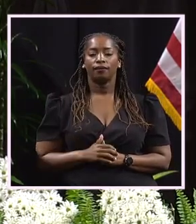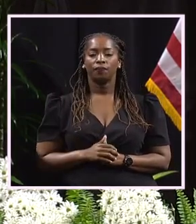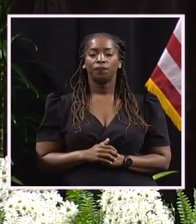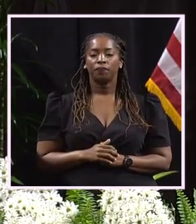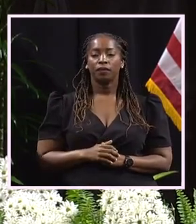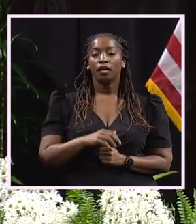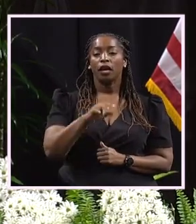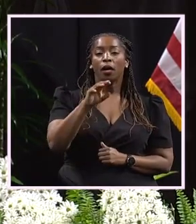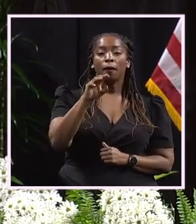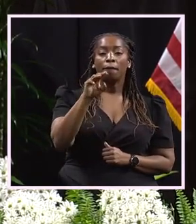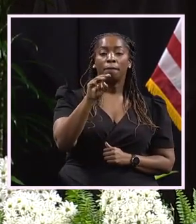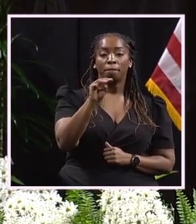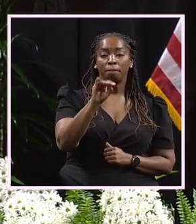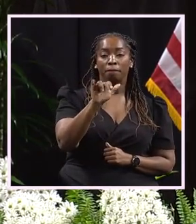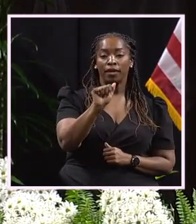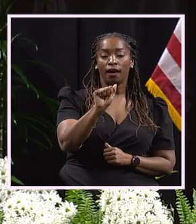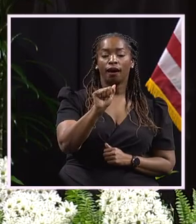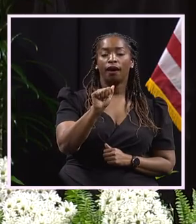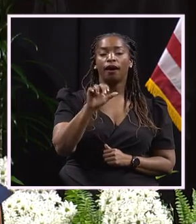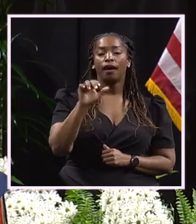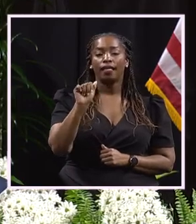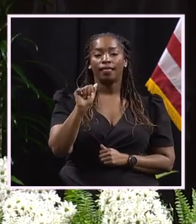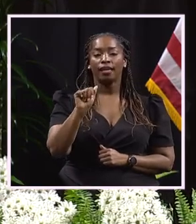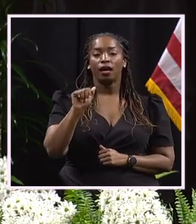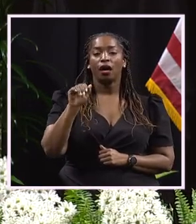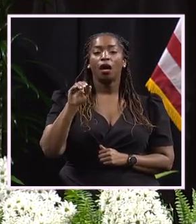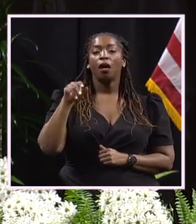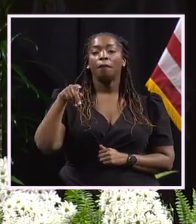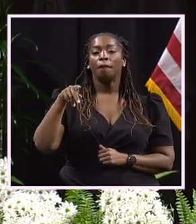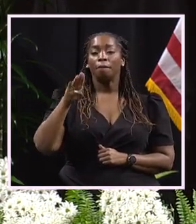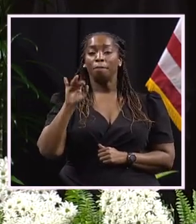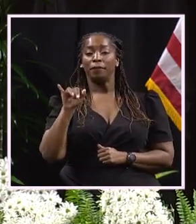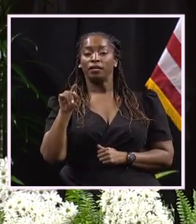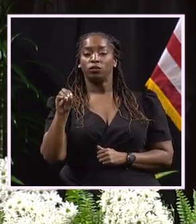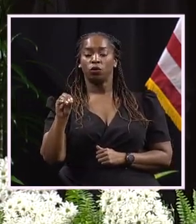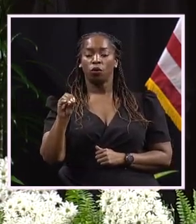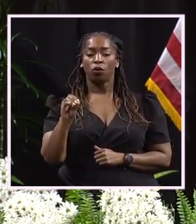Mia Elena Rito, magna cum laude.